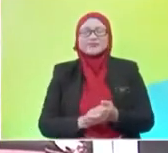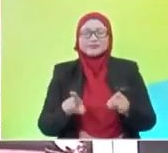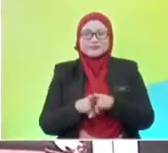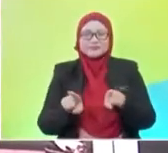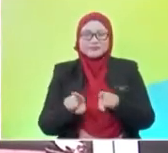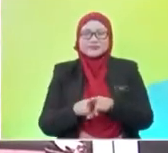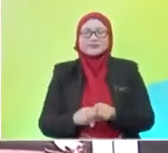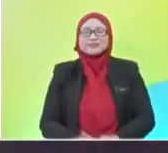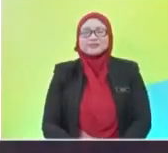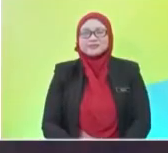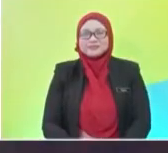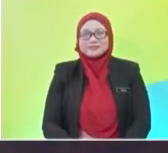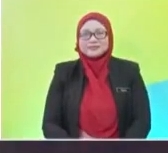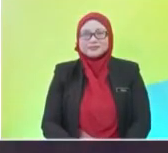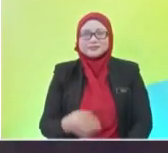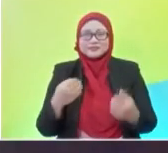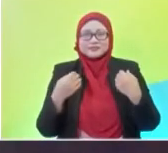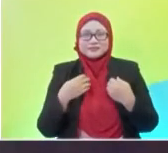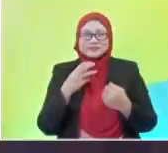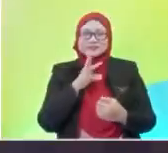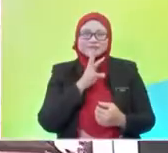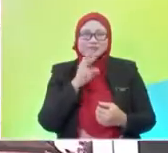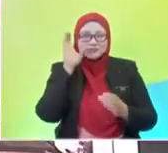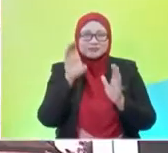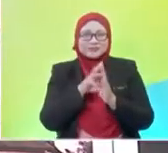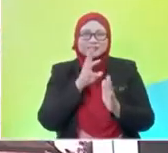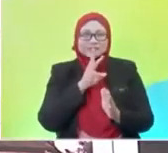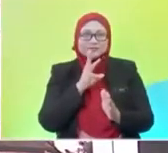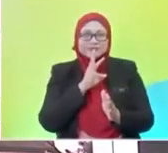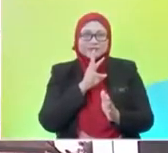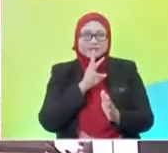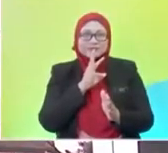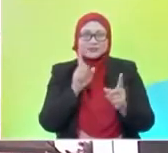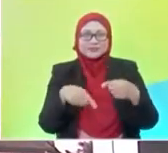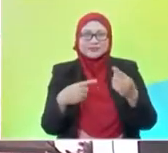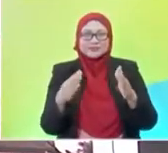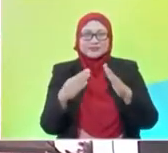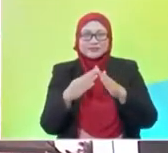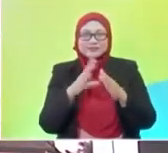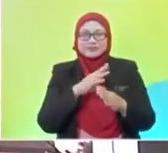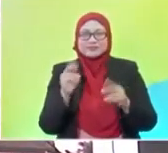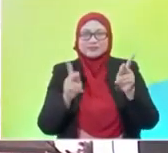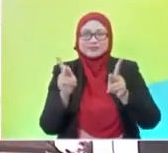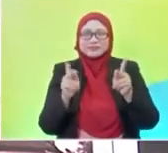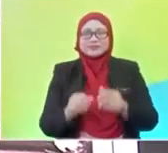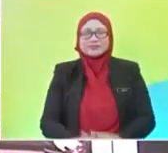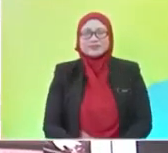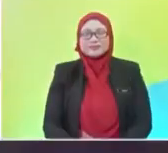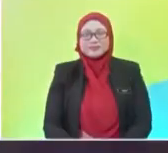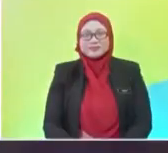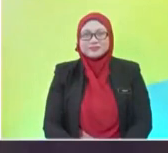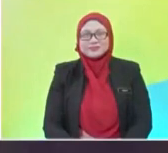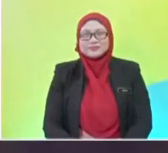one showing that water went into the house, into the car. Okay. Okay. Now let's try and